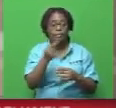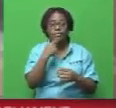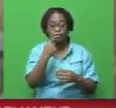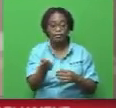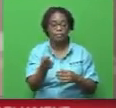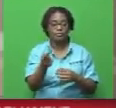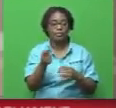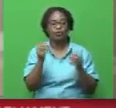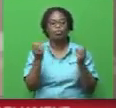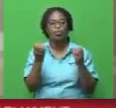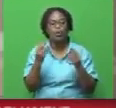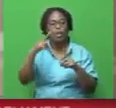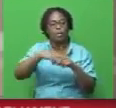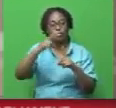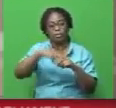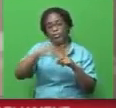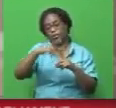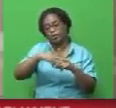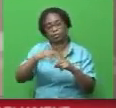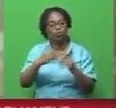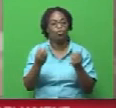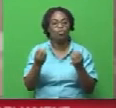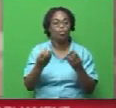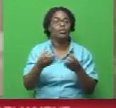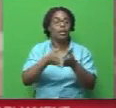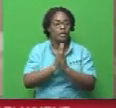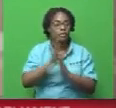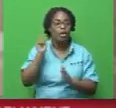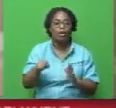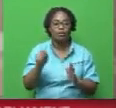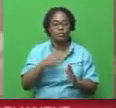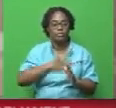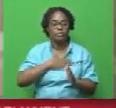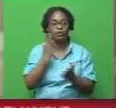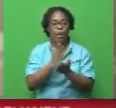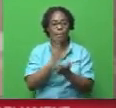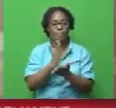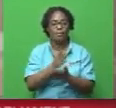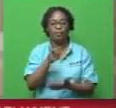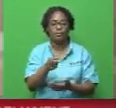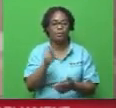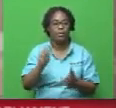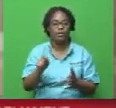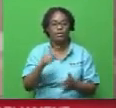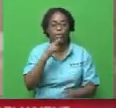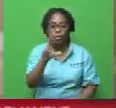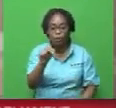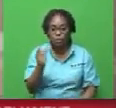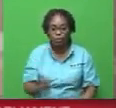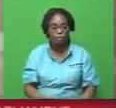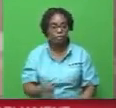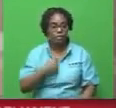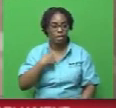that they went before the court to ask for a stay. And of course, the court refused them because the court is mindful. The court is mindful